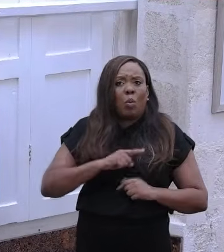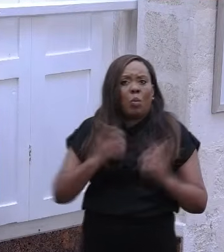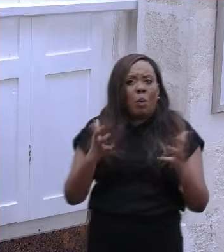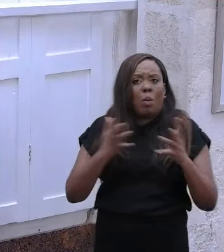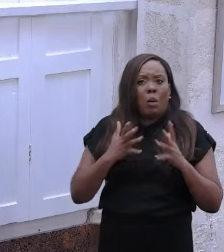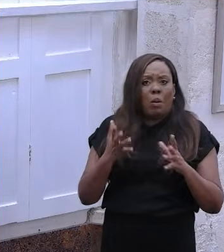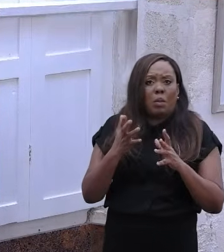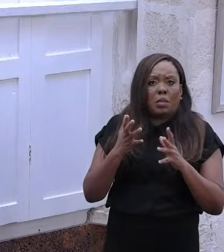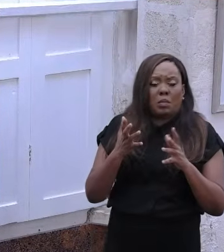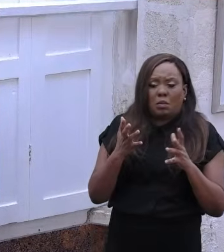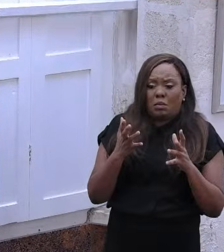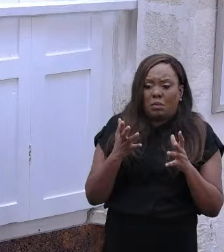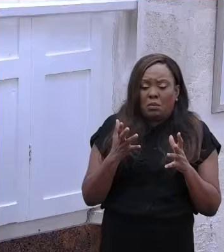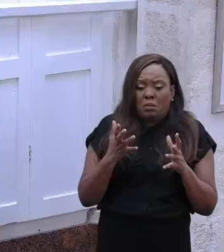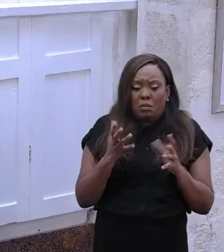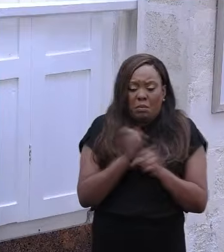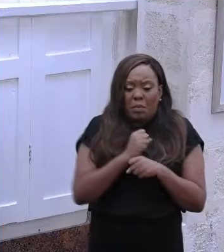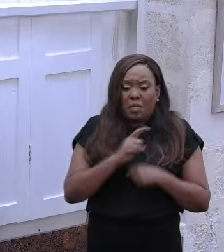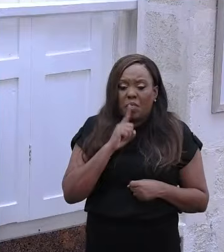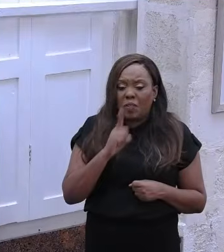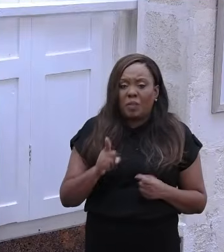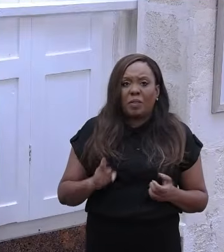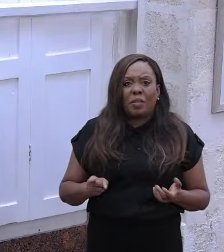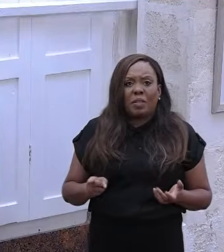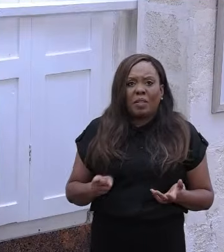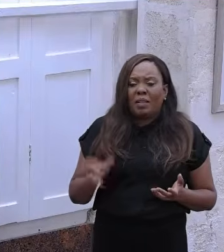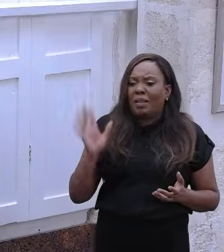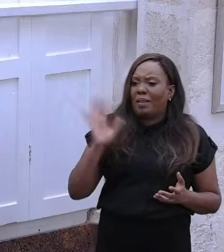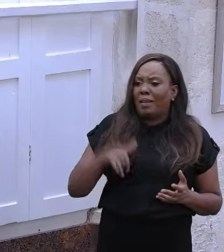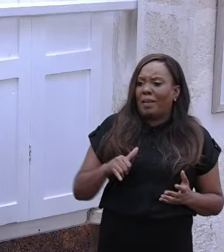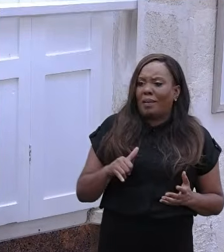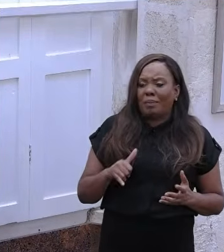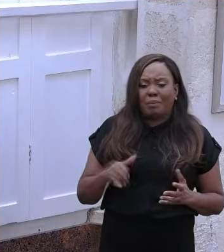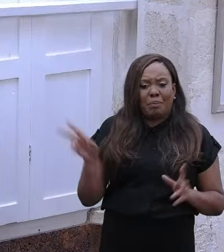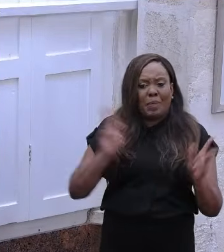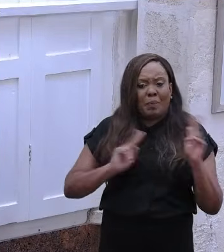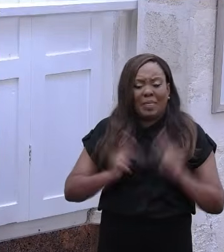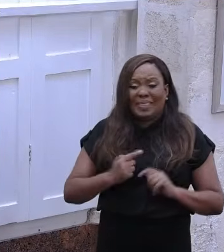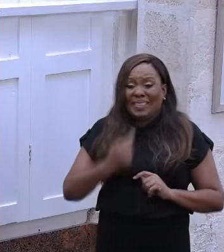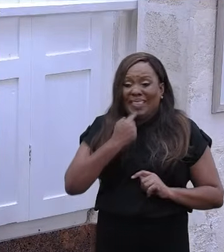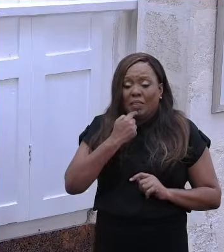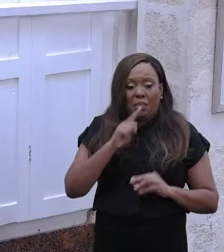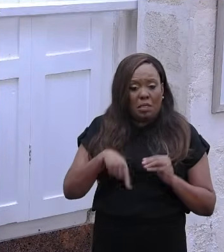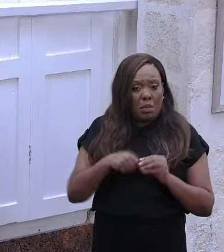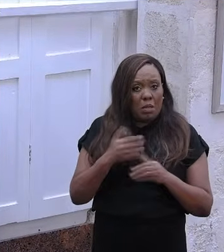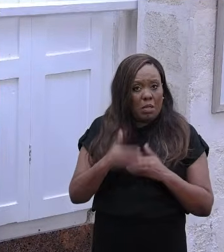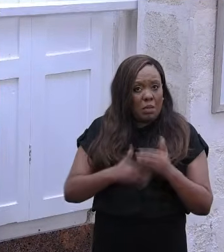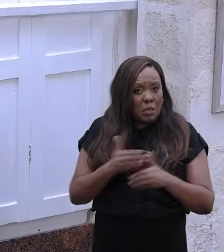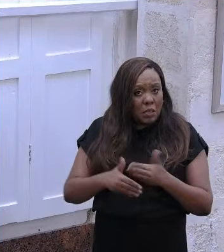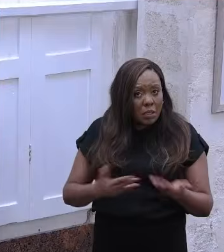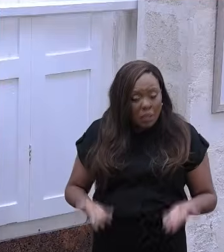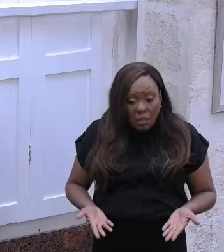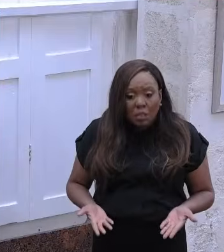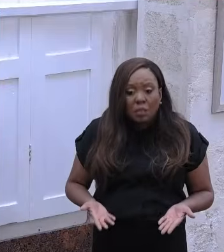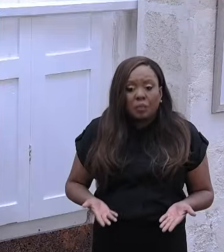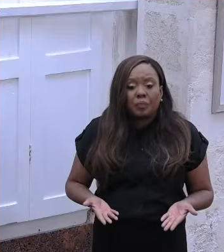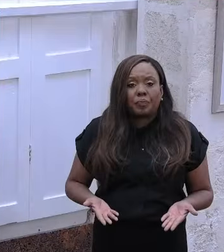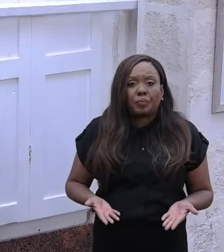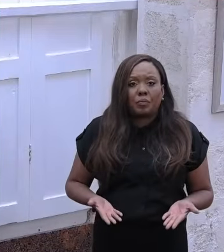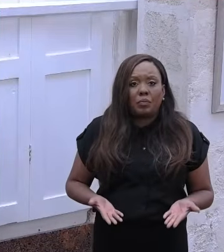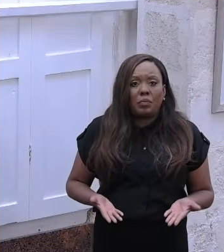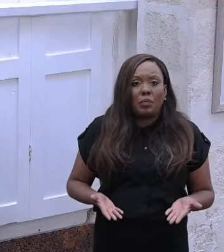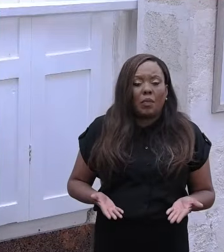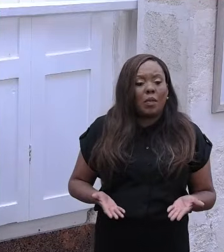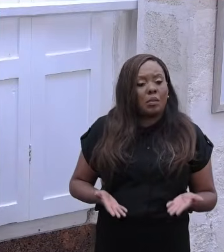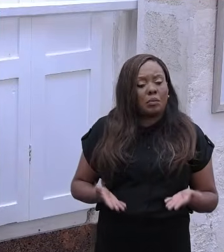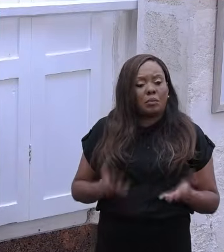bargain basement sale where you go down and buy the thing at well, they ain't got no more Cape Shepherd, but wherever in town you go and buy it